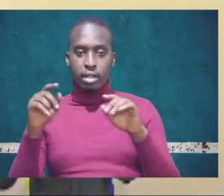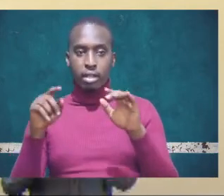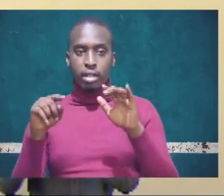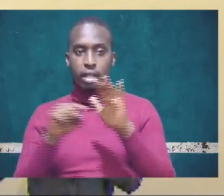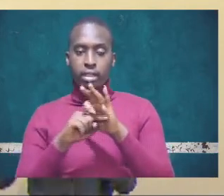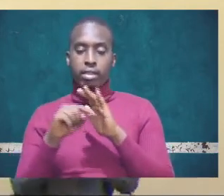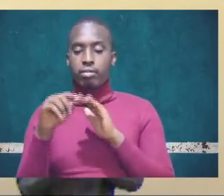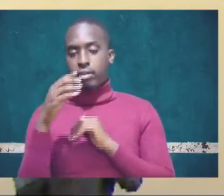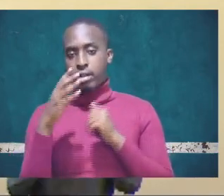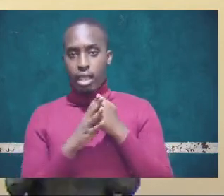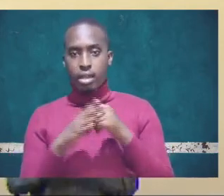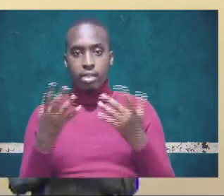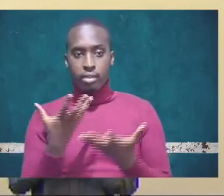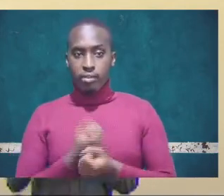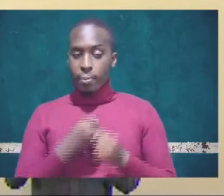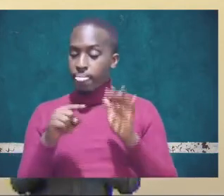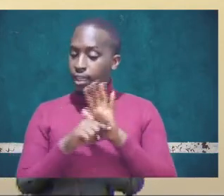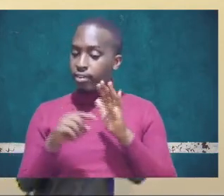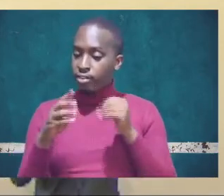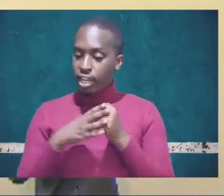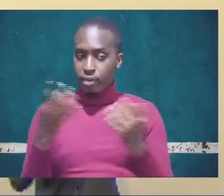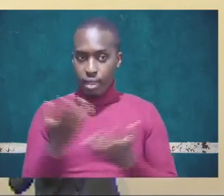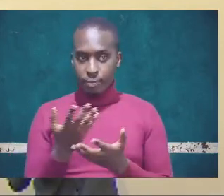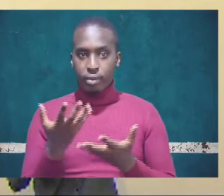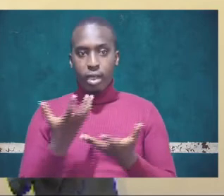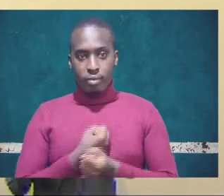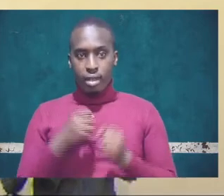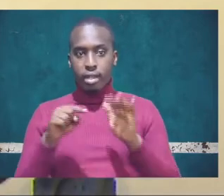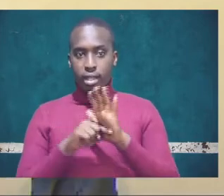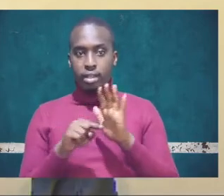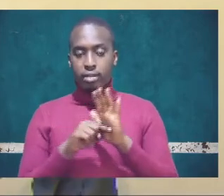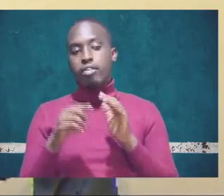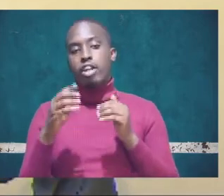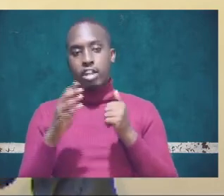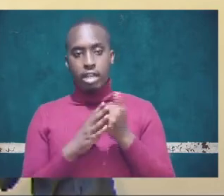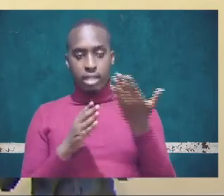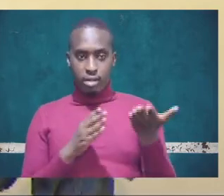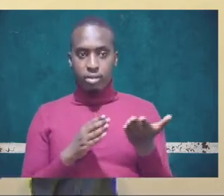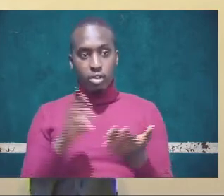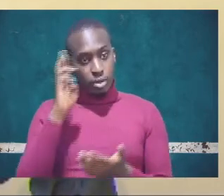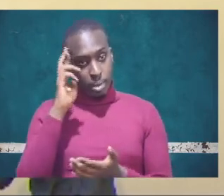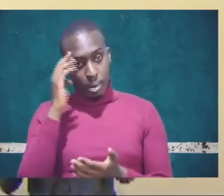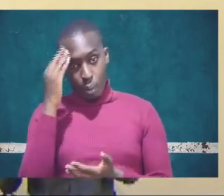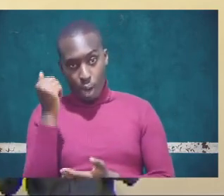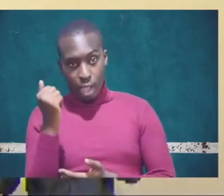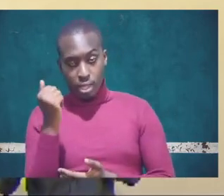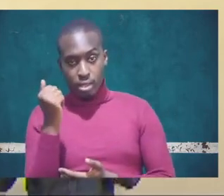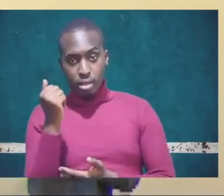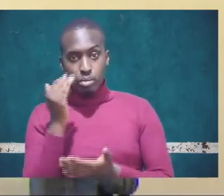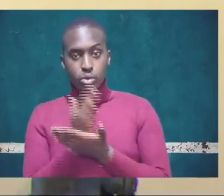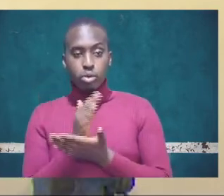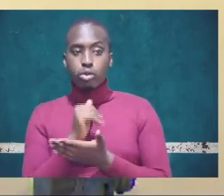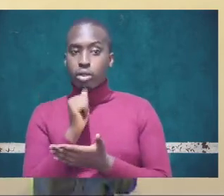9. Where do we have negative 9? It's over here. We have negative 9 here. And you remember why I don't